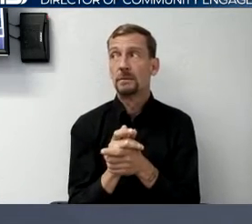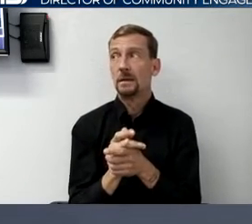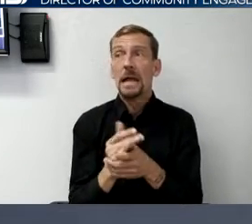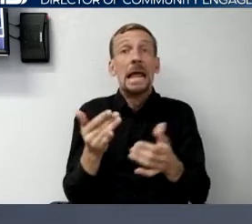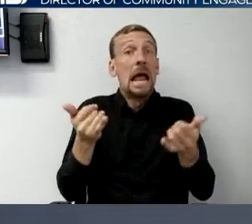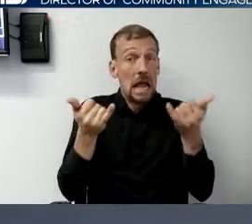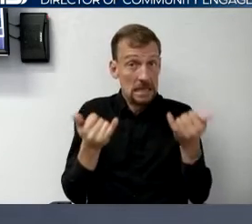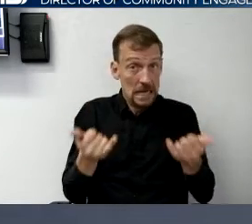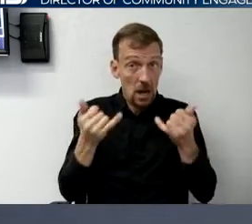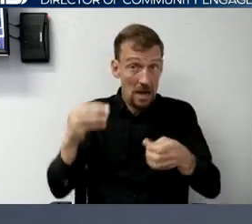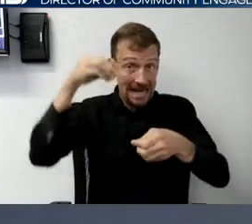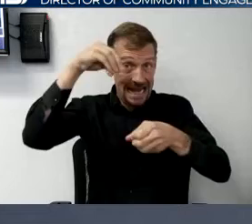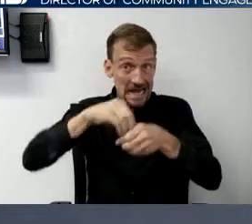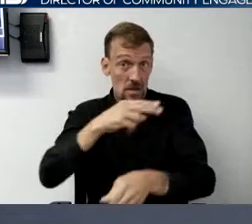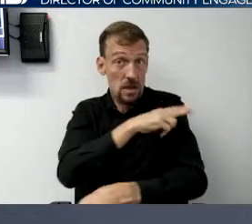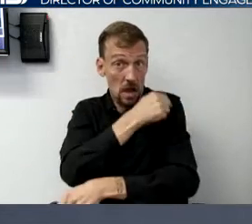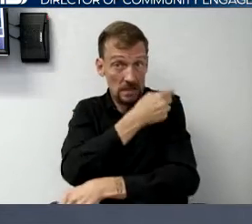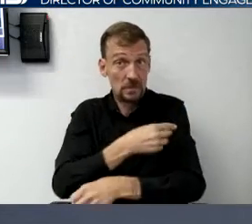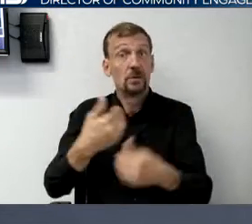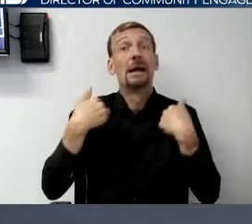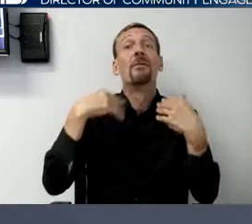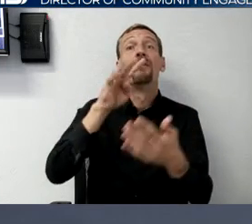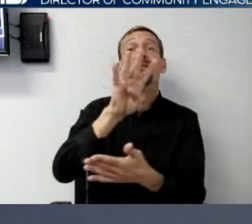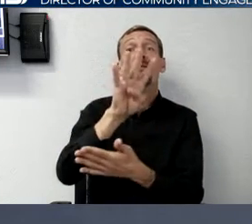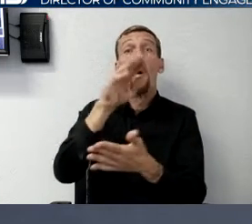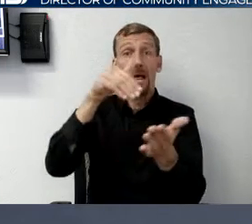Currently hospitalized, there are